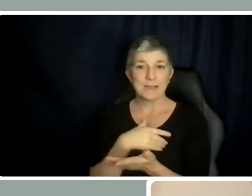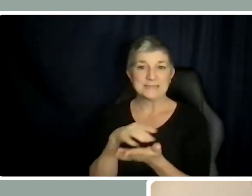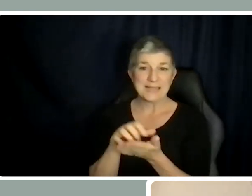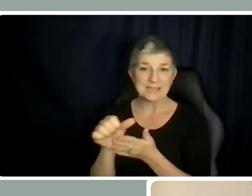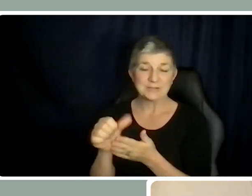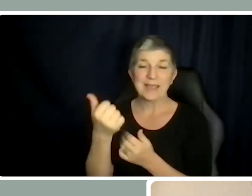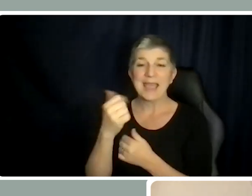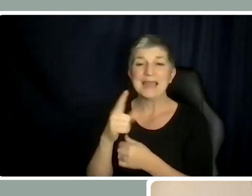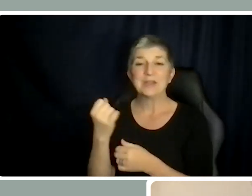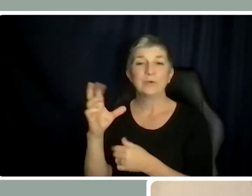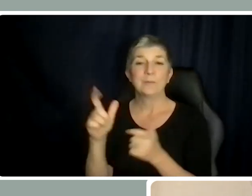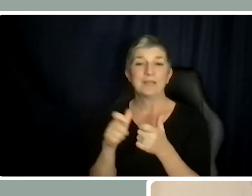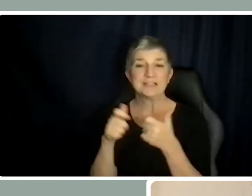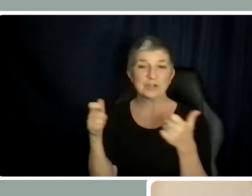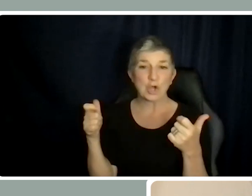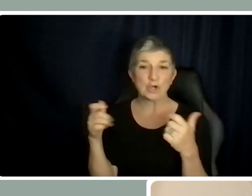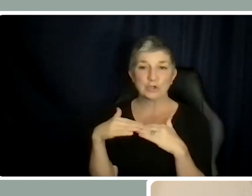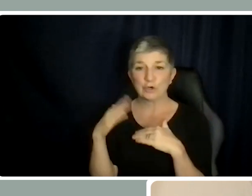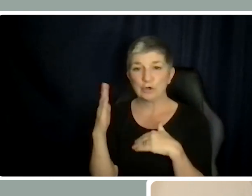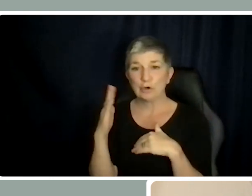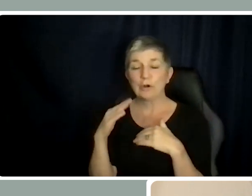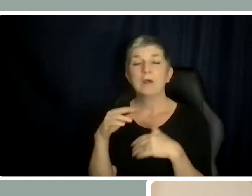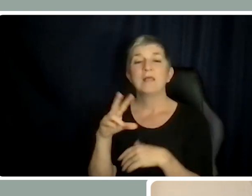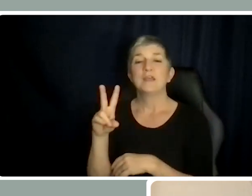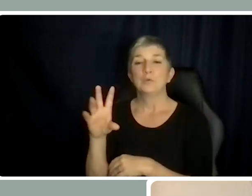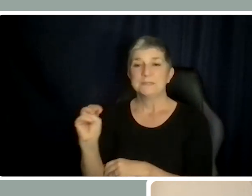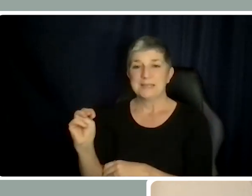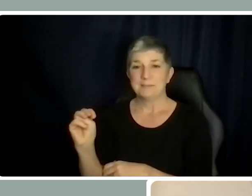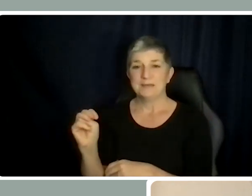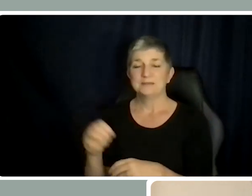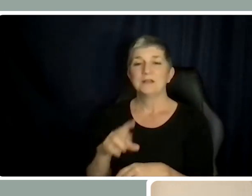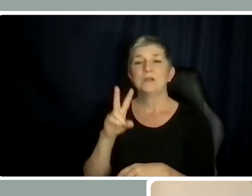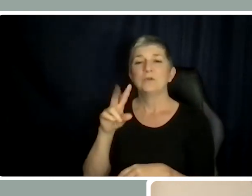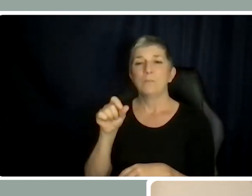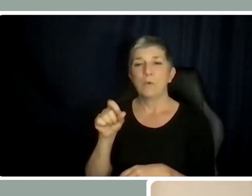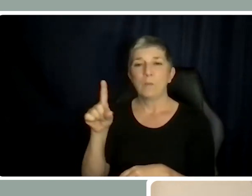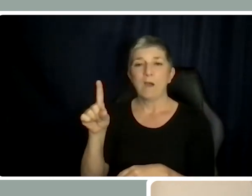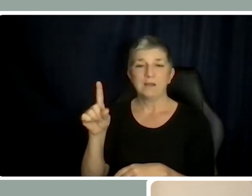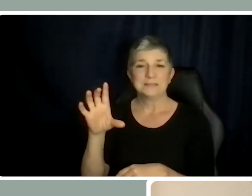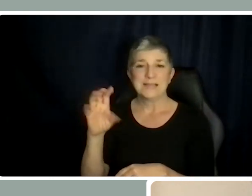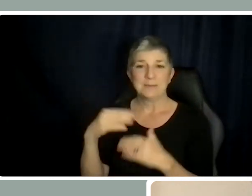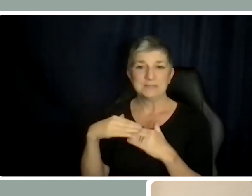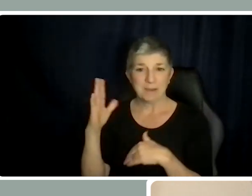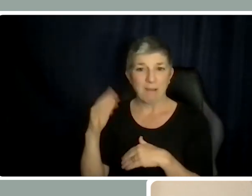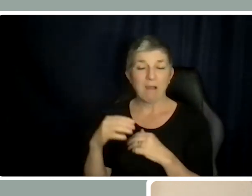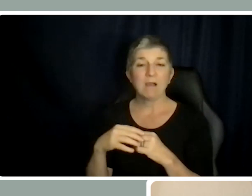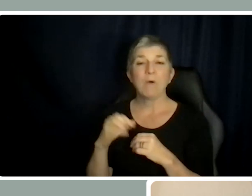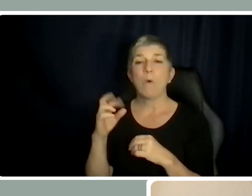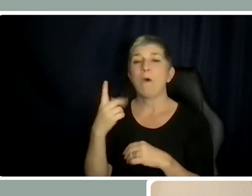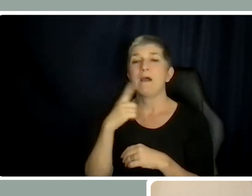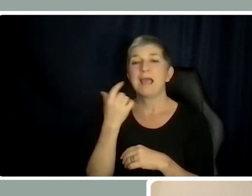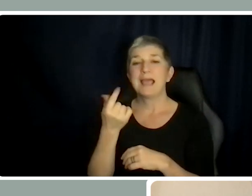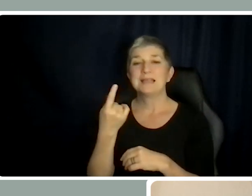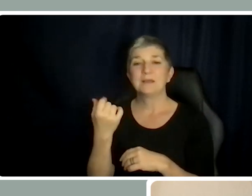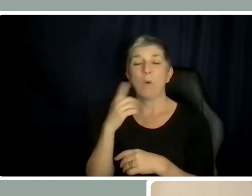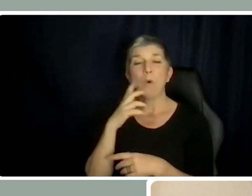any tumor that's bigger than 2 centimeters, 2.1 centimeters and beyond, or any tumor that has any